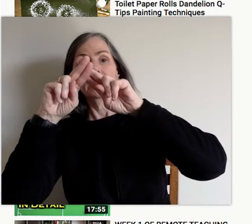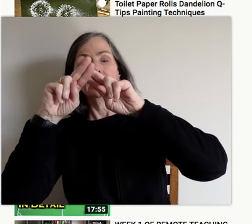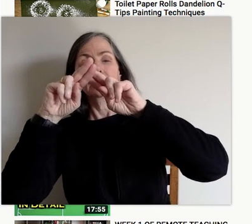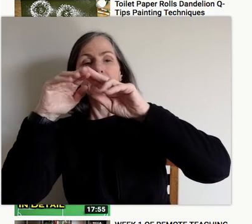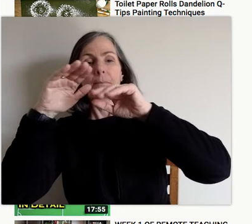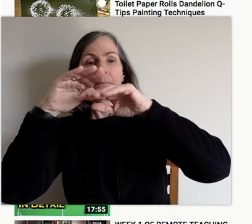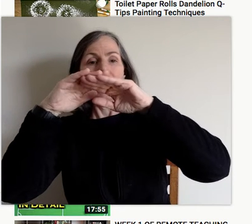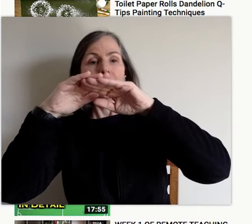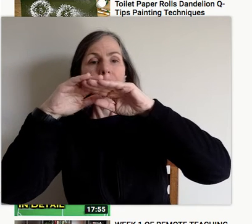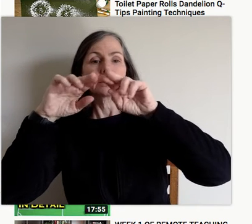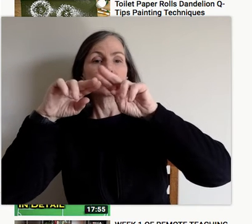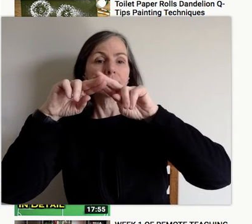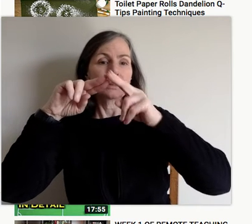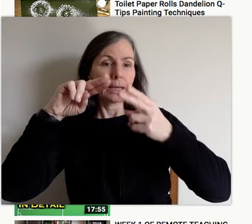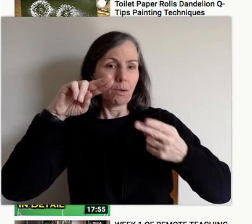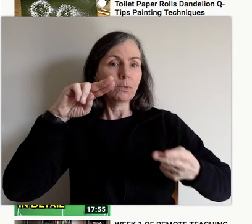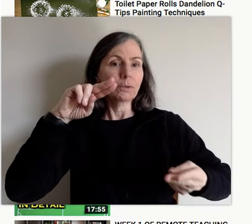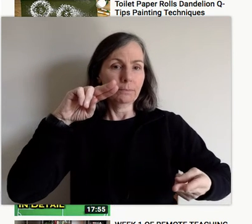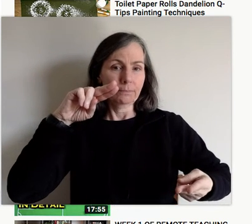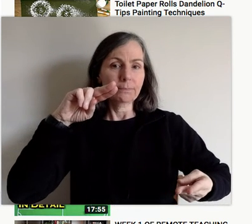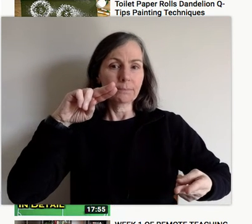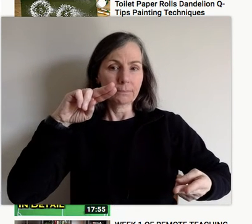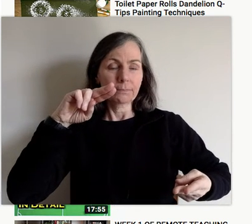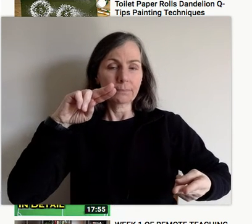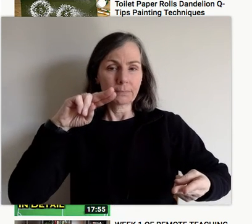So we start increasing.